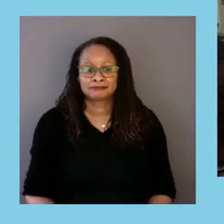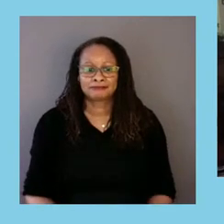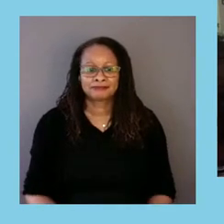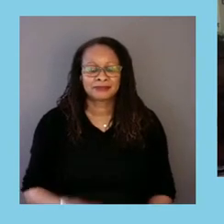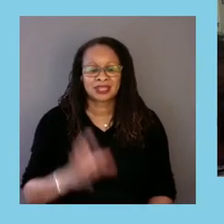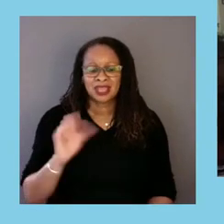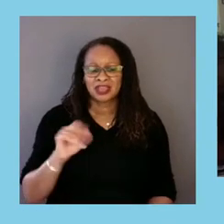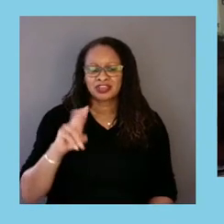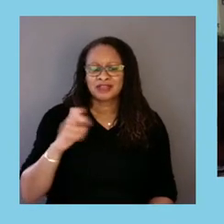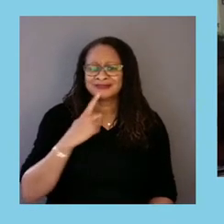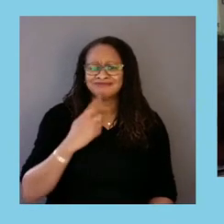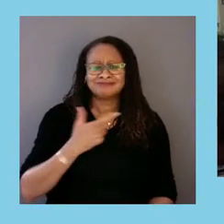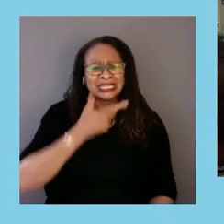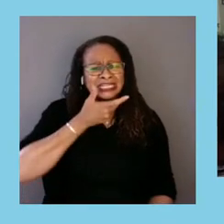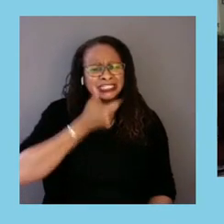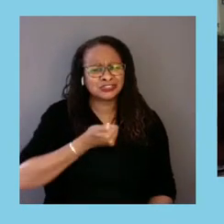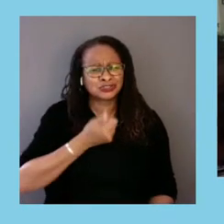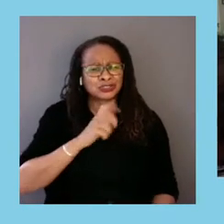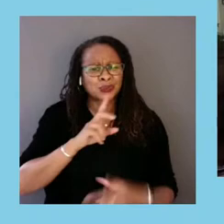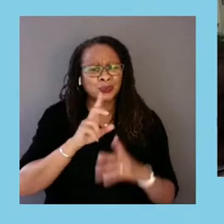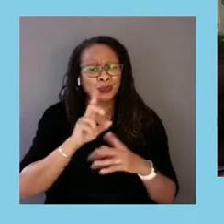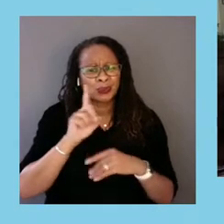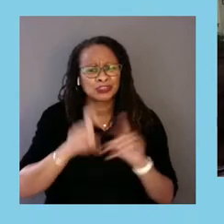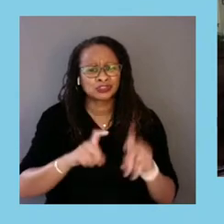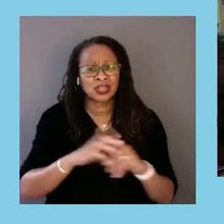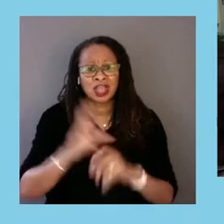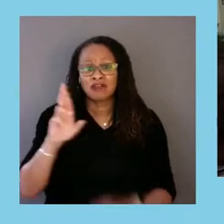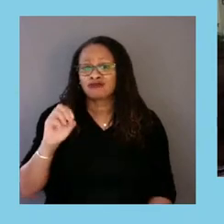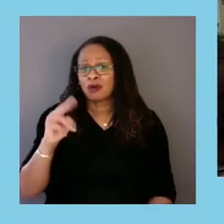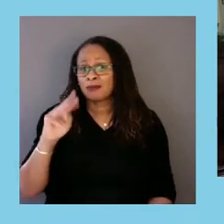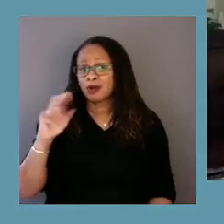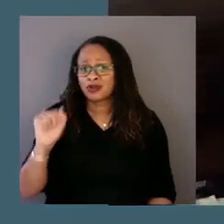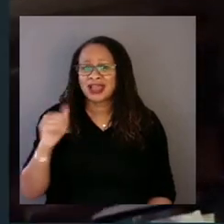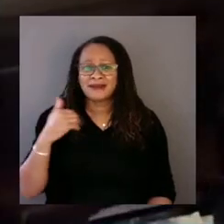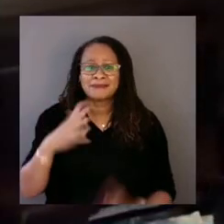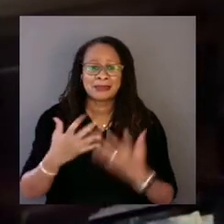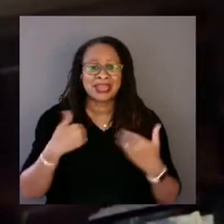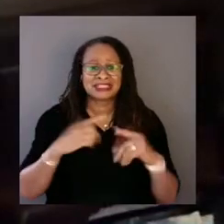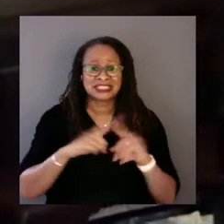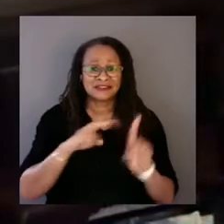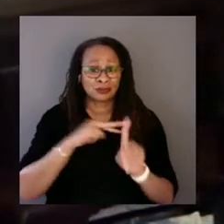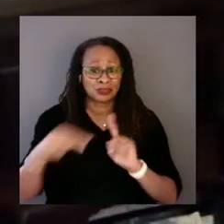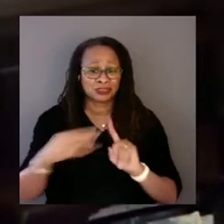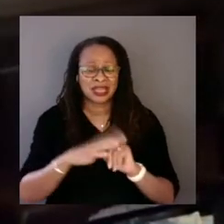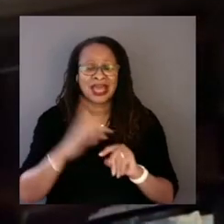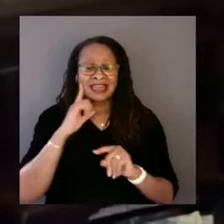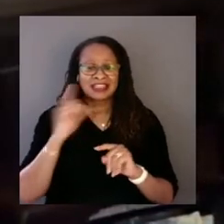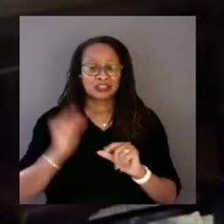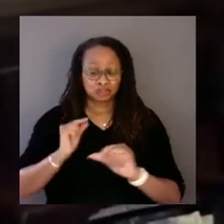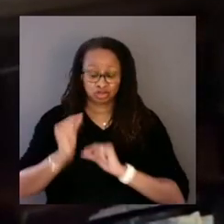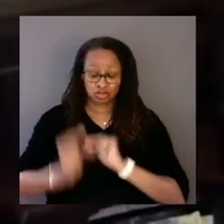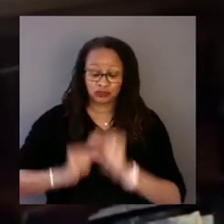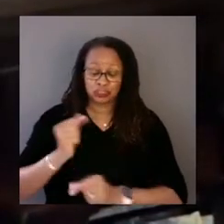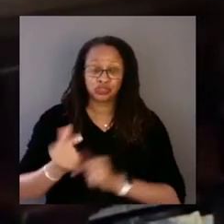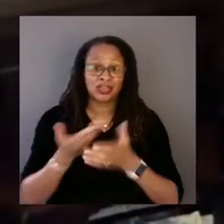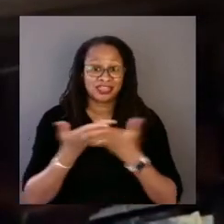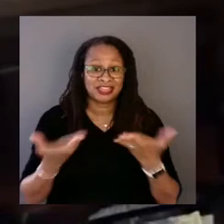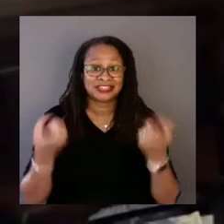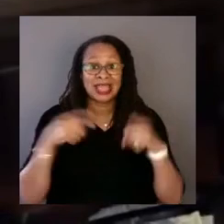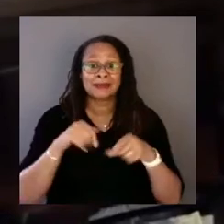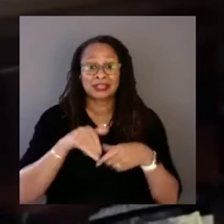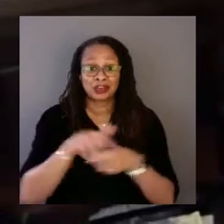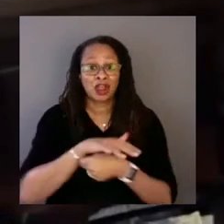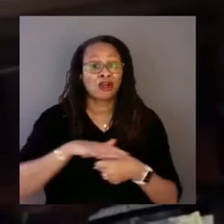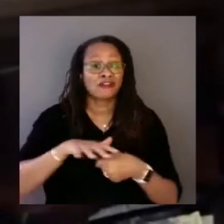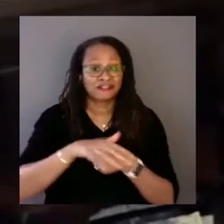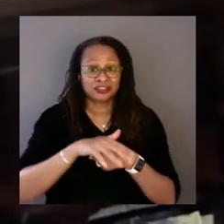mean, you know, Ramona, you might have different insight. I mean, I think there are generational things that are happening in our field everywhere.